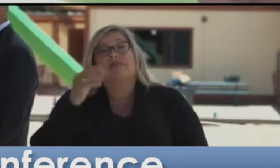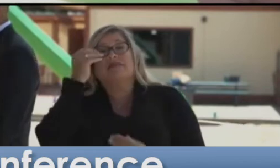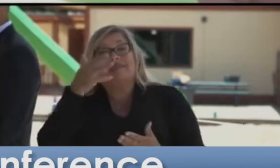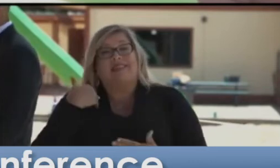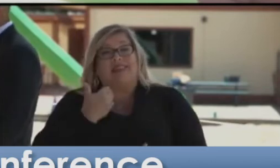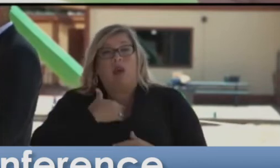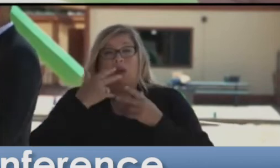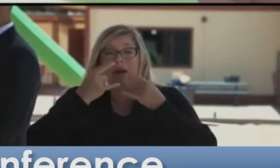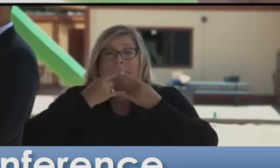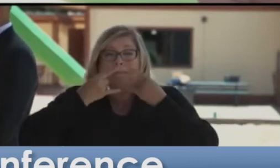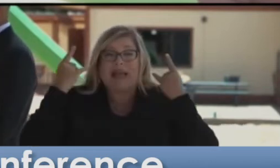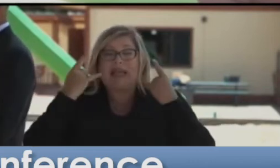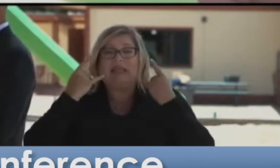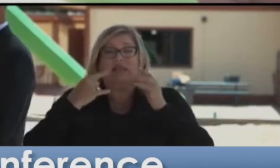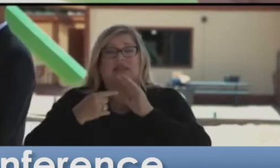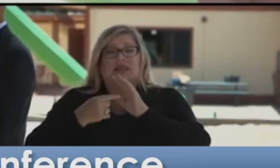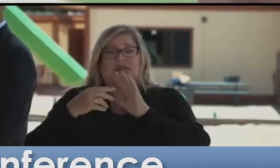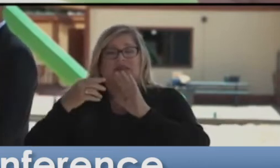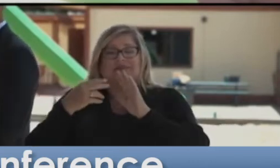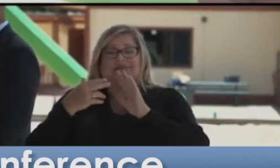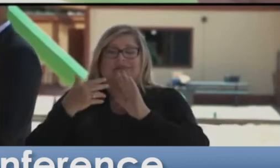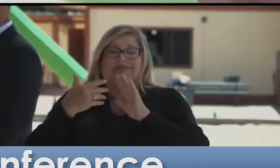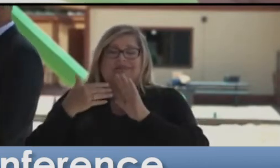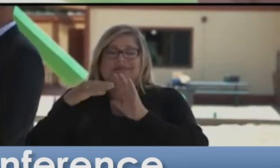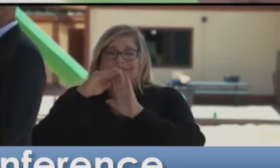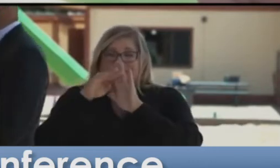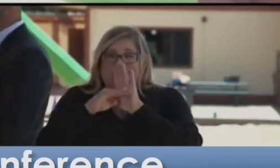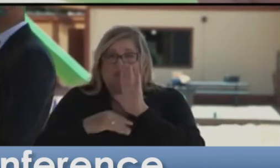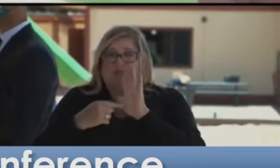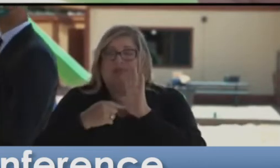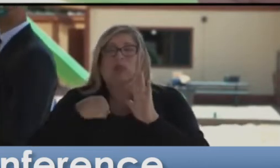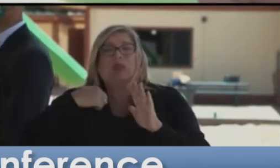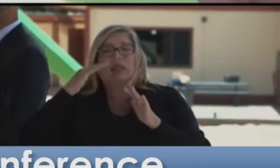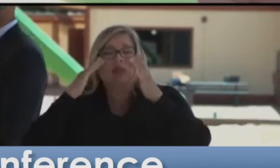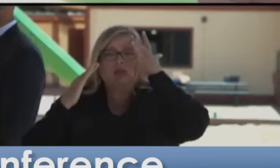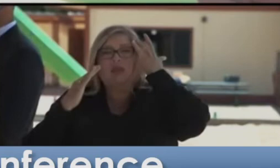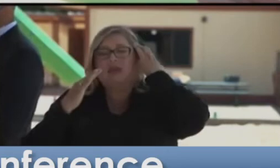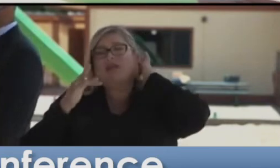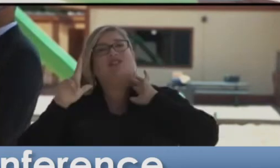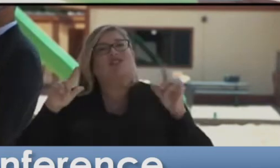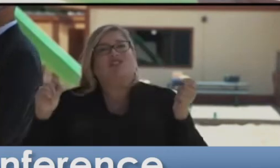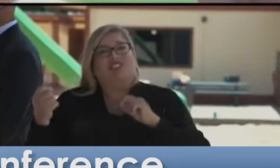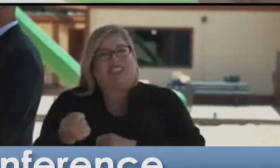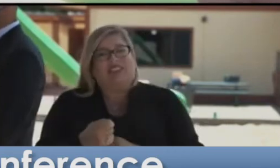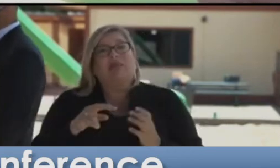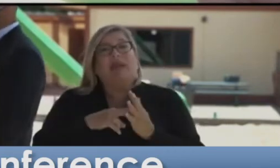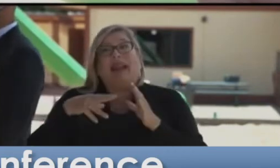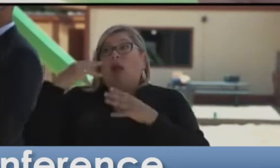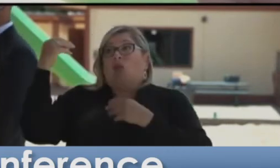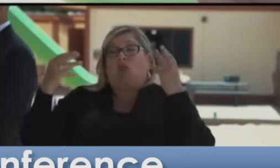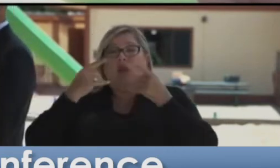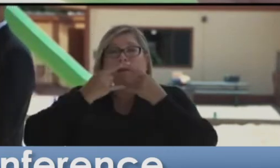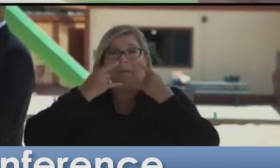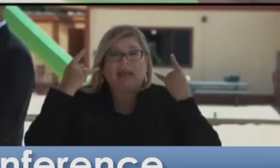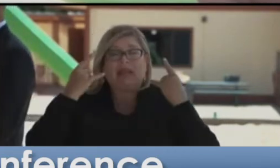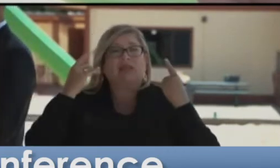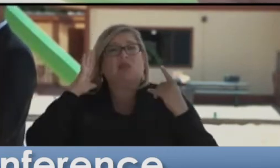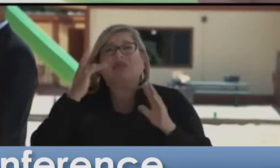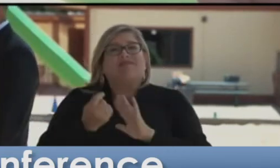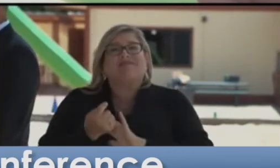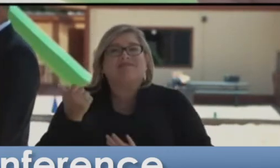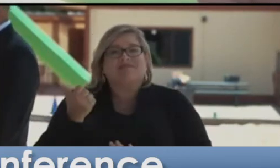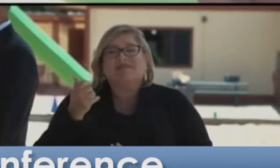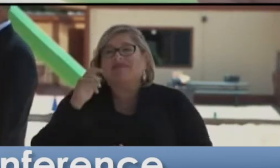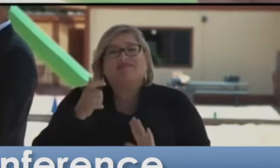guidelines. Outdoor masking, if we reach that threshold where we hope to be, will be substantially, in fact, will be eliminated